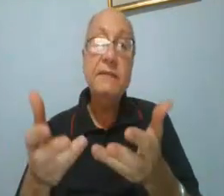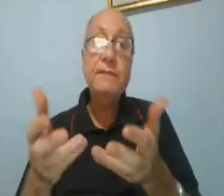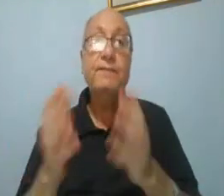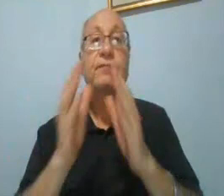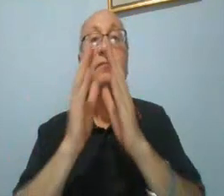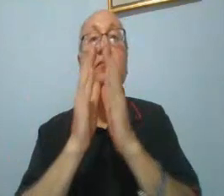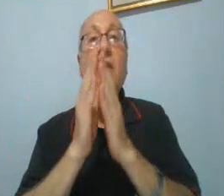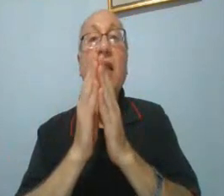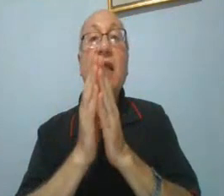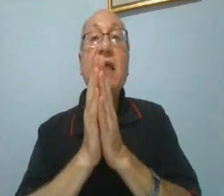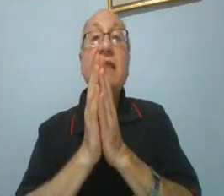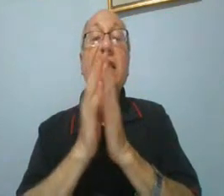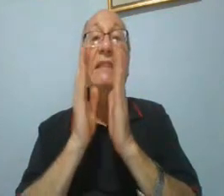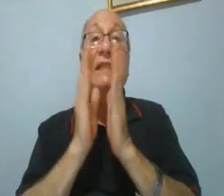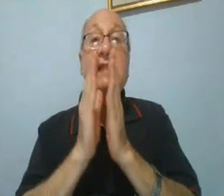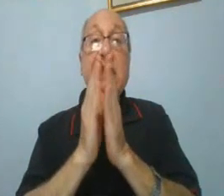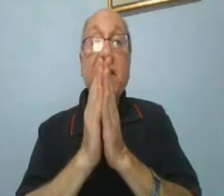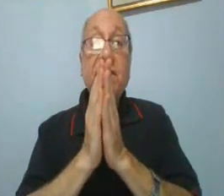Second,